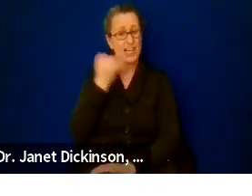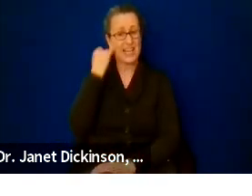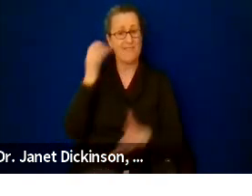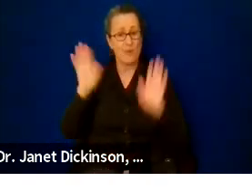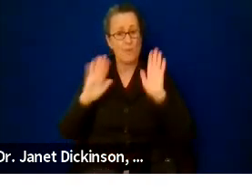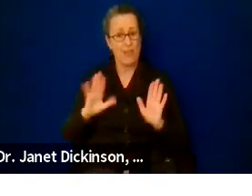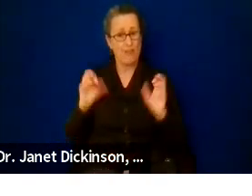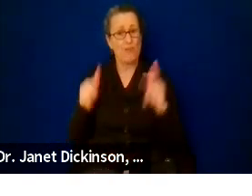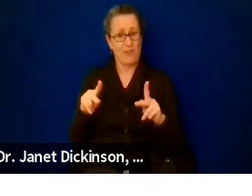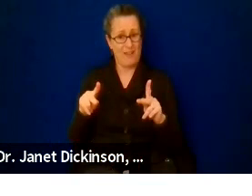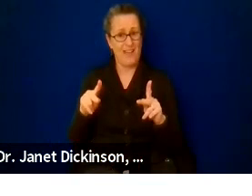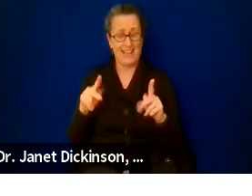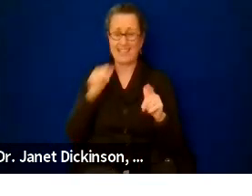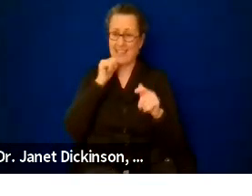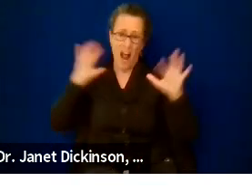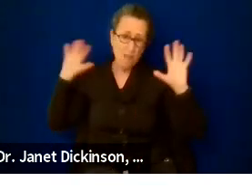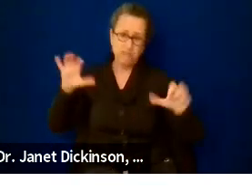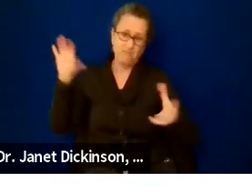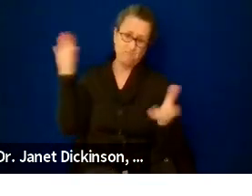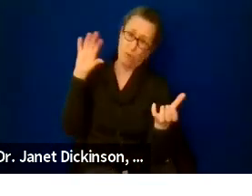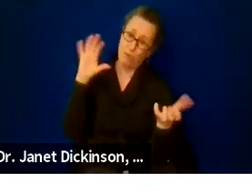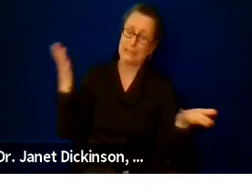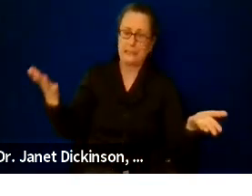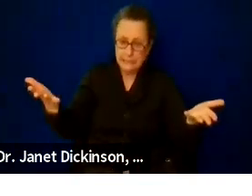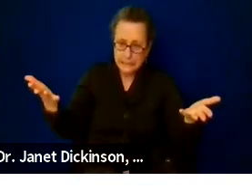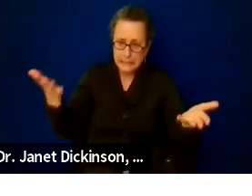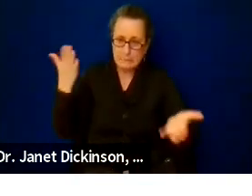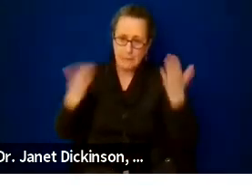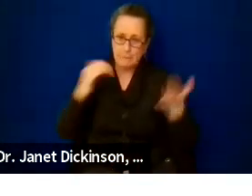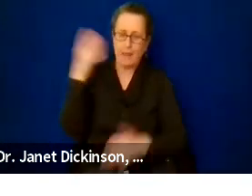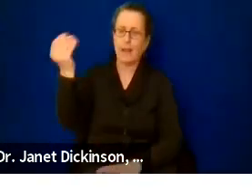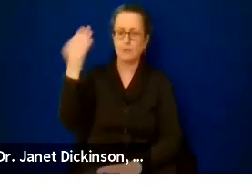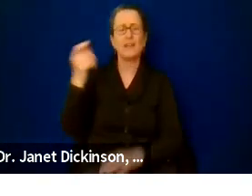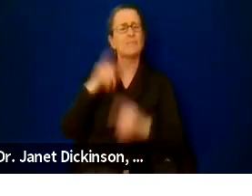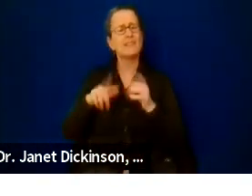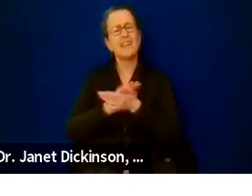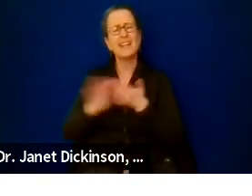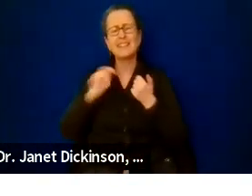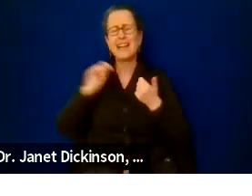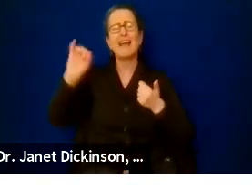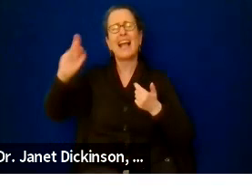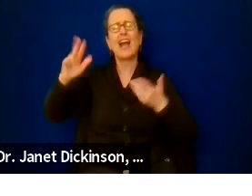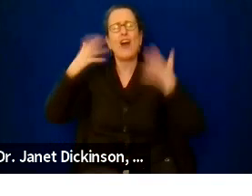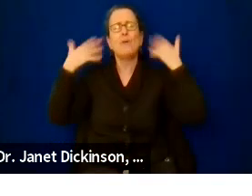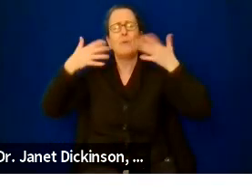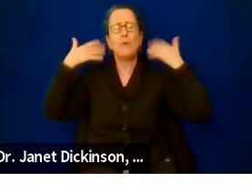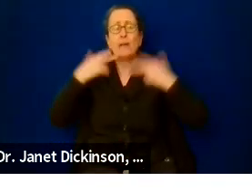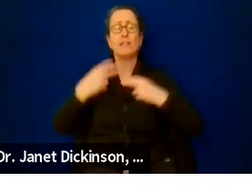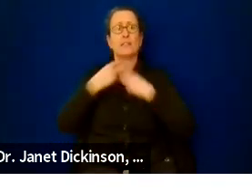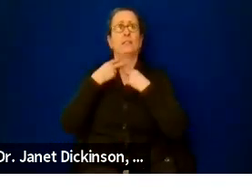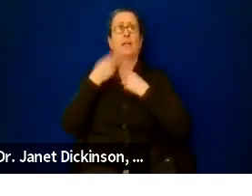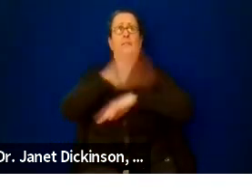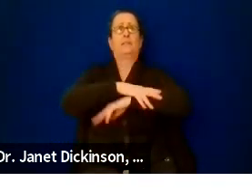possible, so that way the students have a chance to just get a little fresh air so that they're not at their desks all day